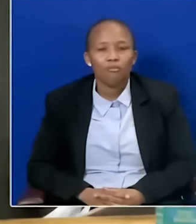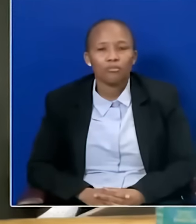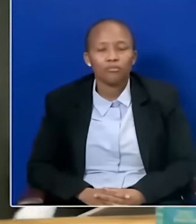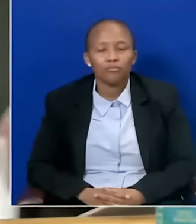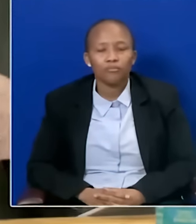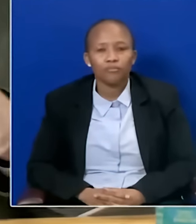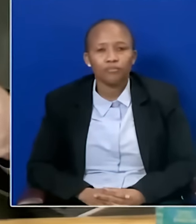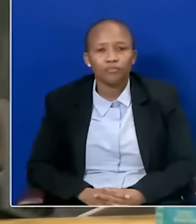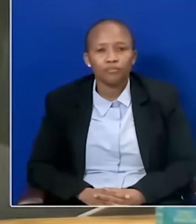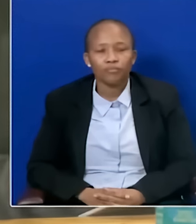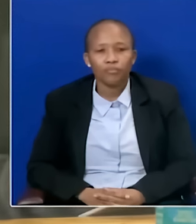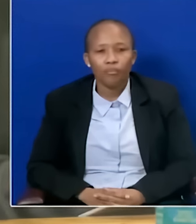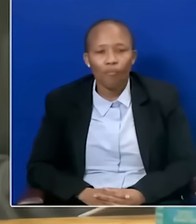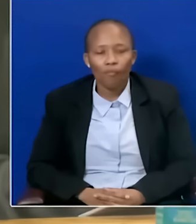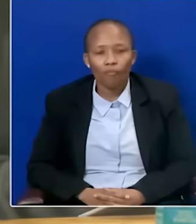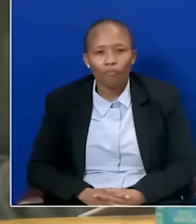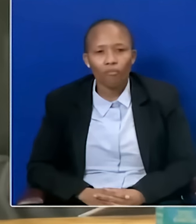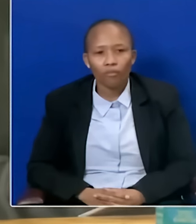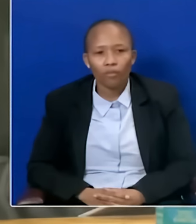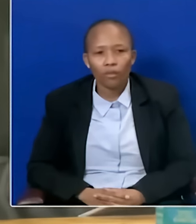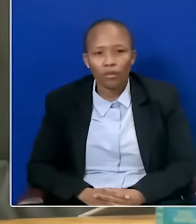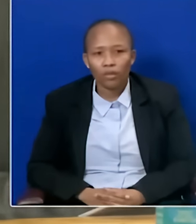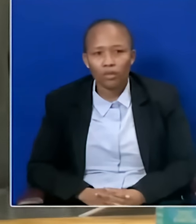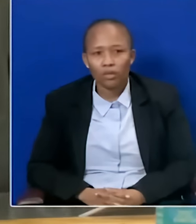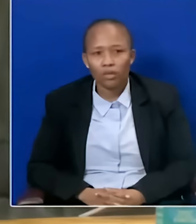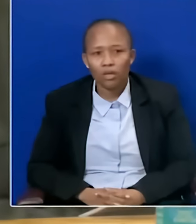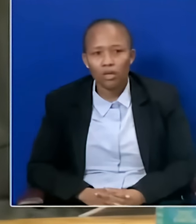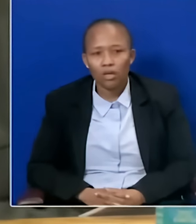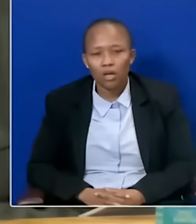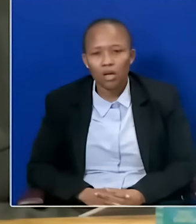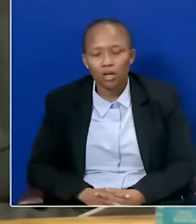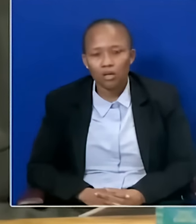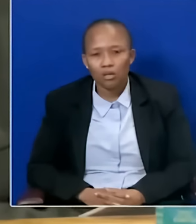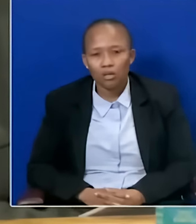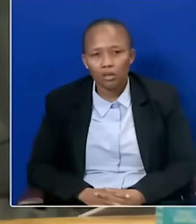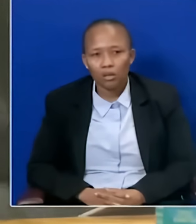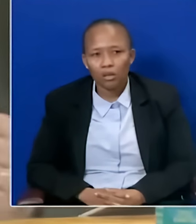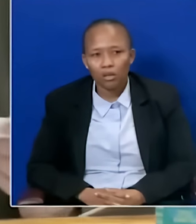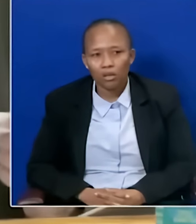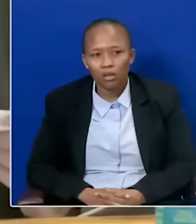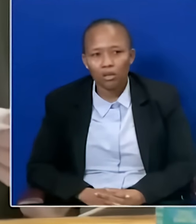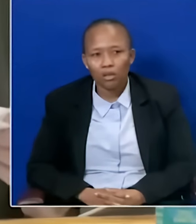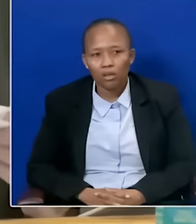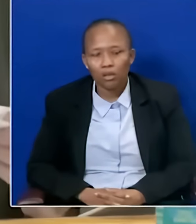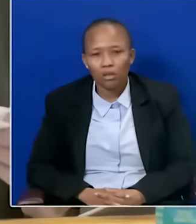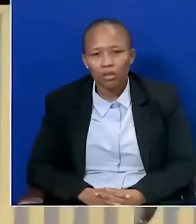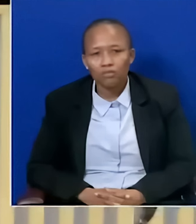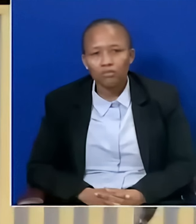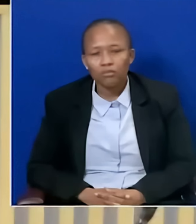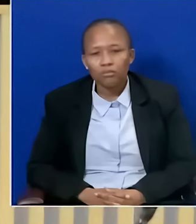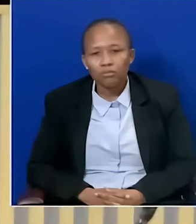Is it in 37.3? I beg your pardon, Commissioner? I'm saying, are you looking for